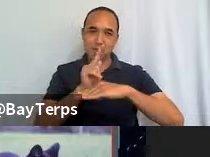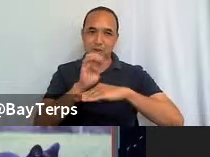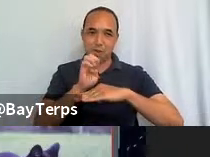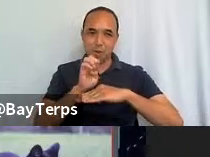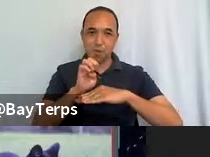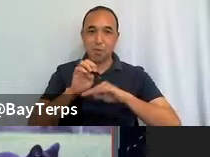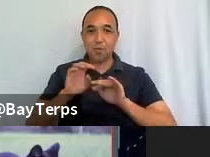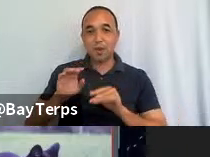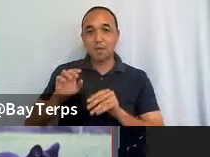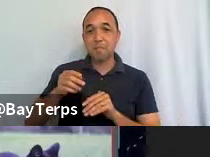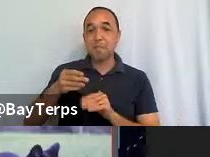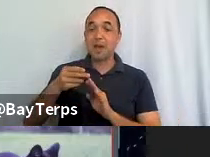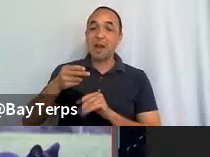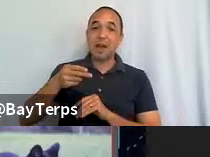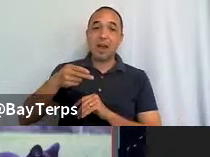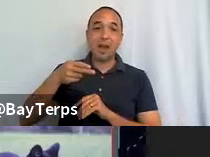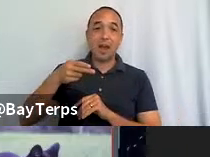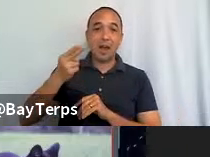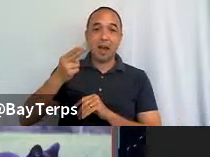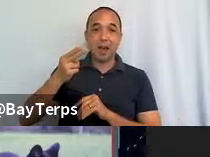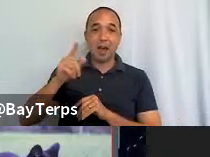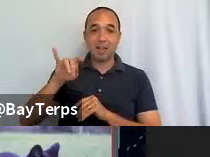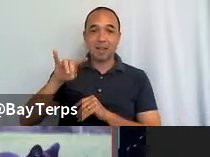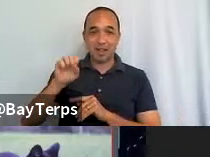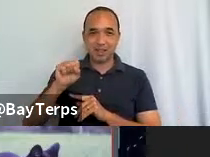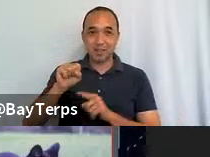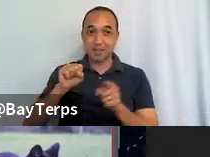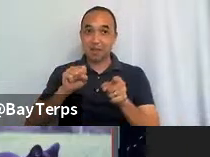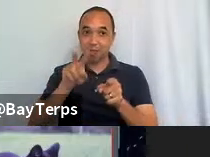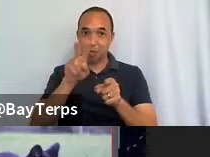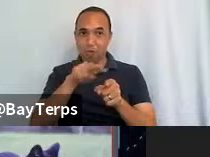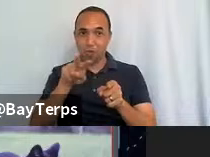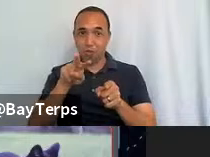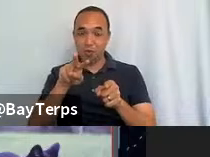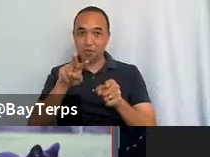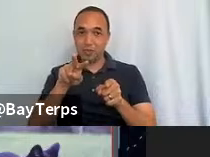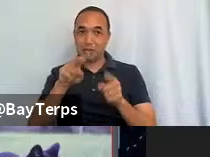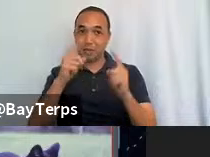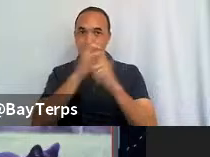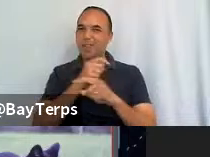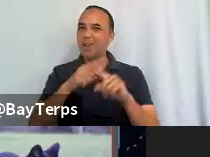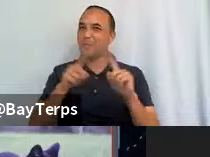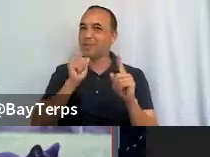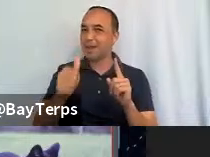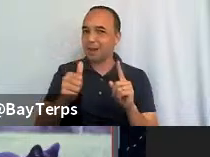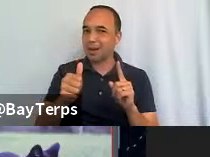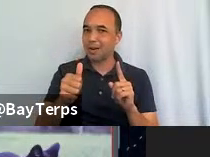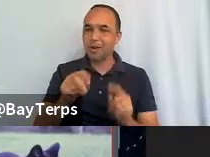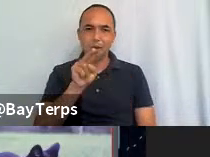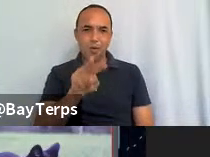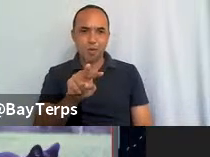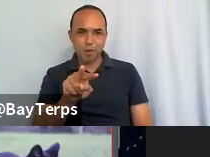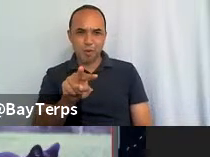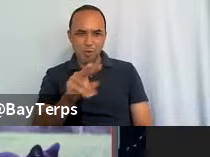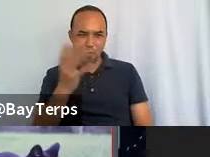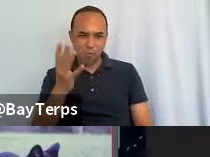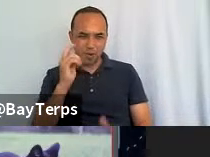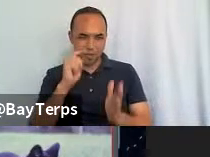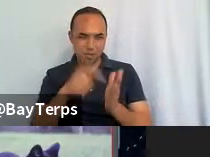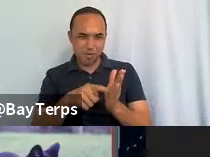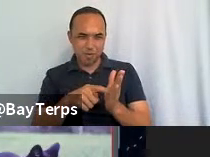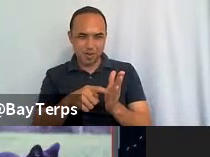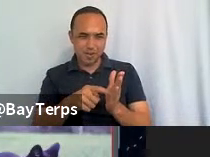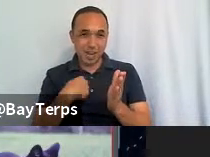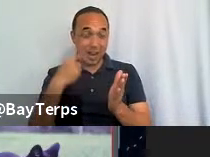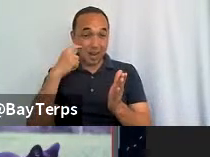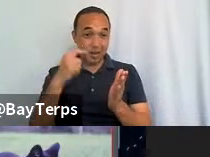isn't. So just look at the photo, see what stands out to you the most. What stands out to me the most is that the shadows,